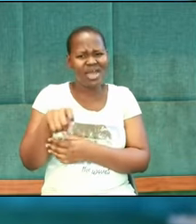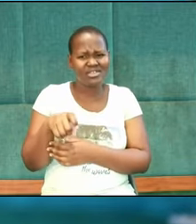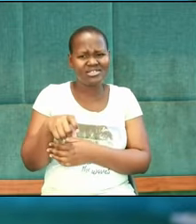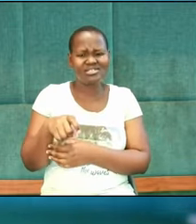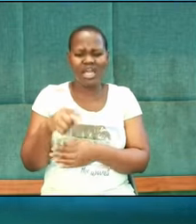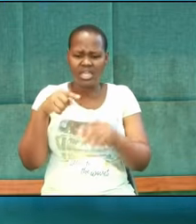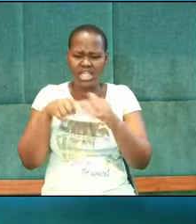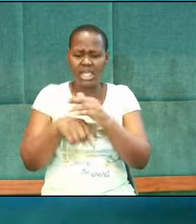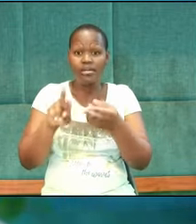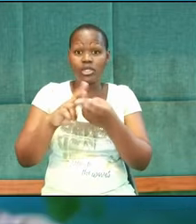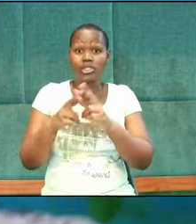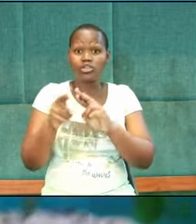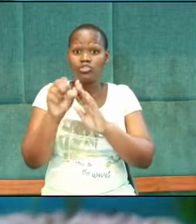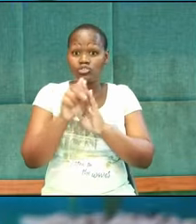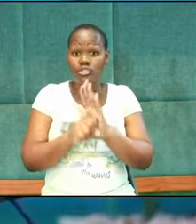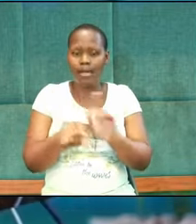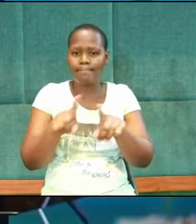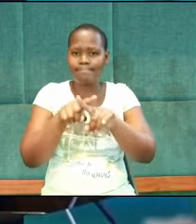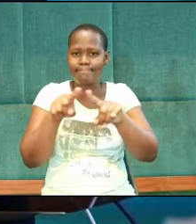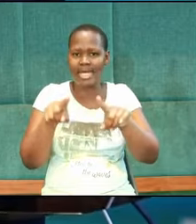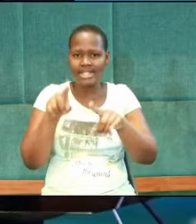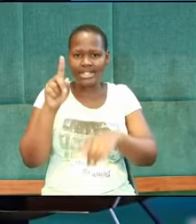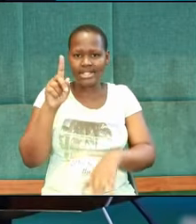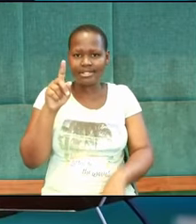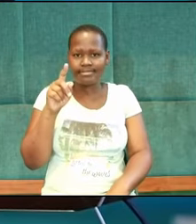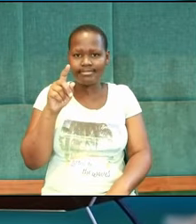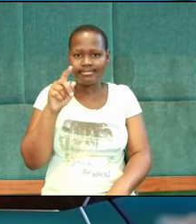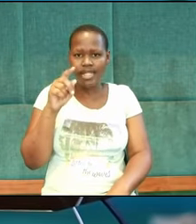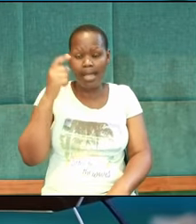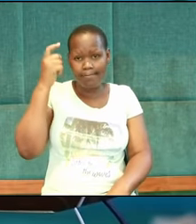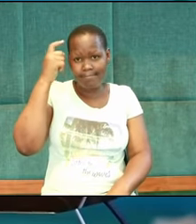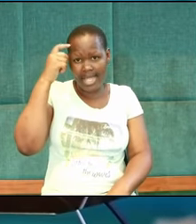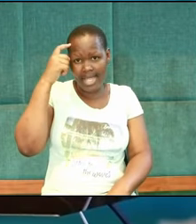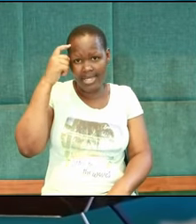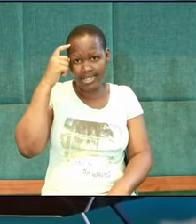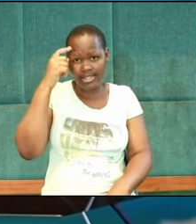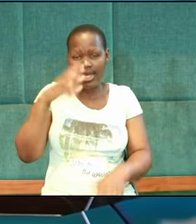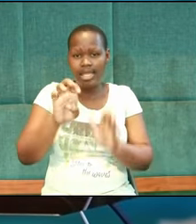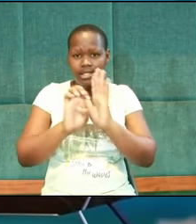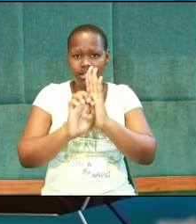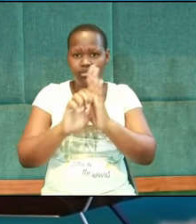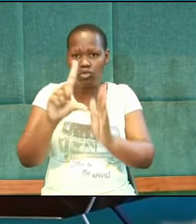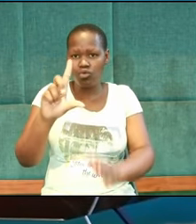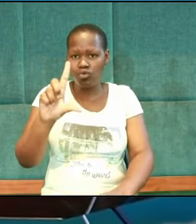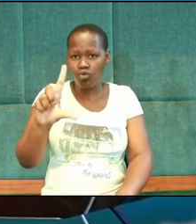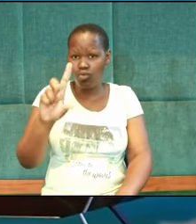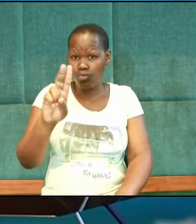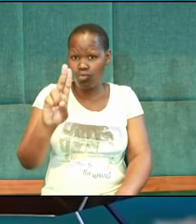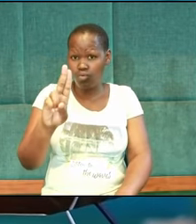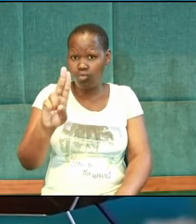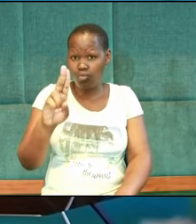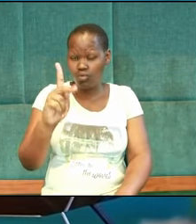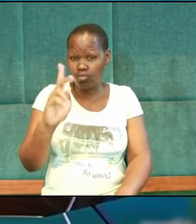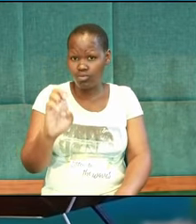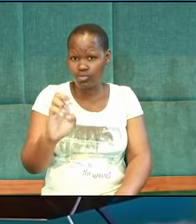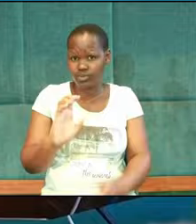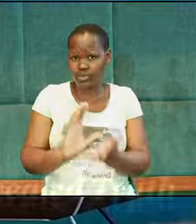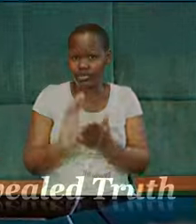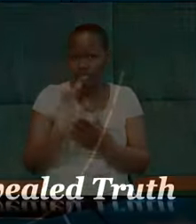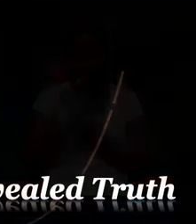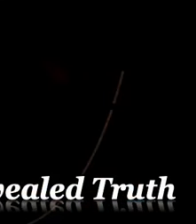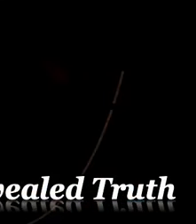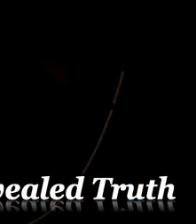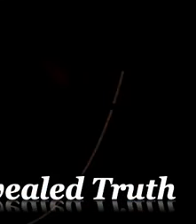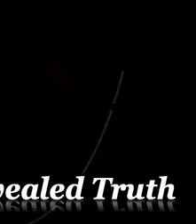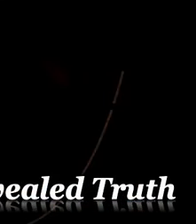intimate relationship, but a cognitive experience, i.e. Luke 11, verse 52, woe to you experts in